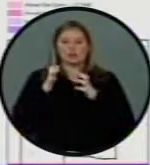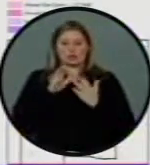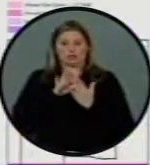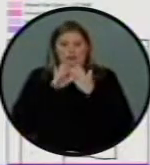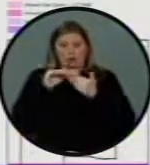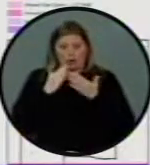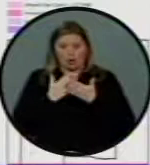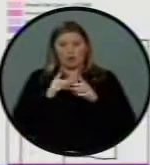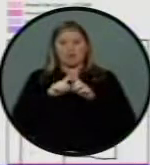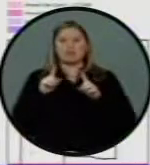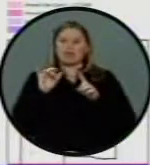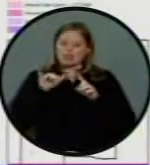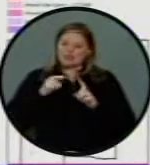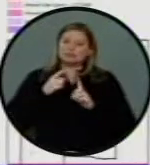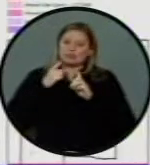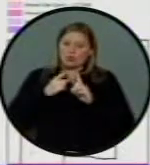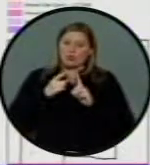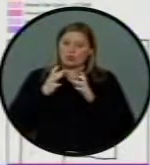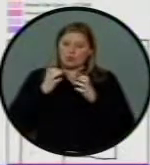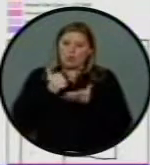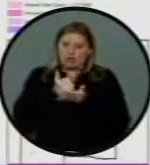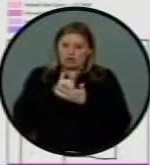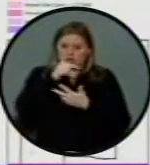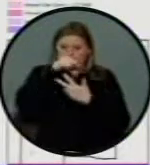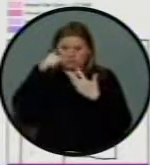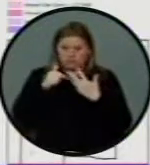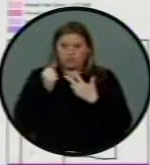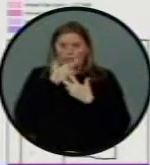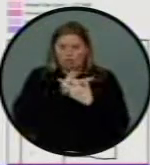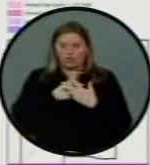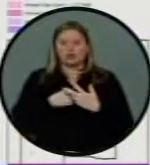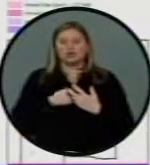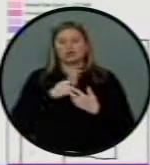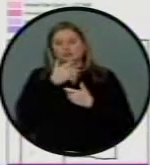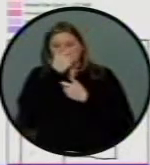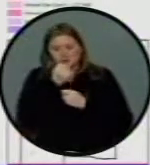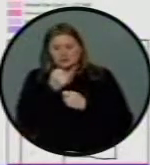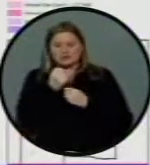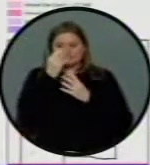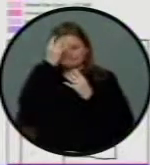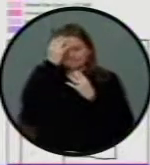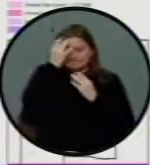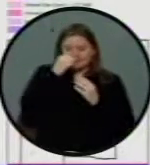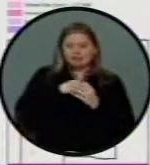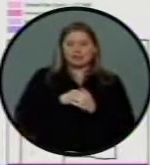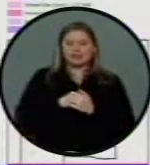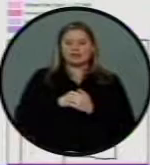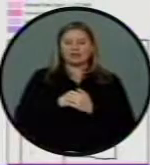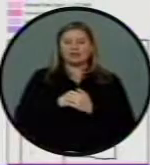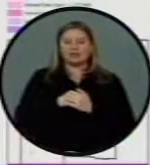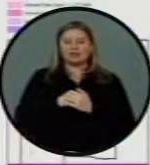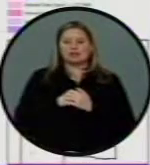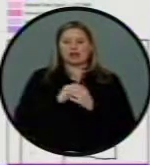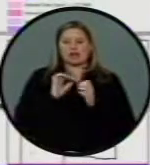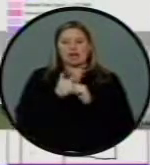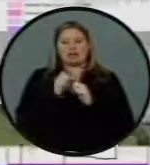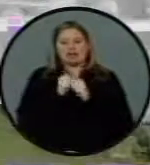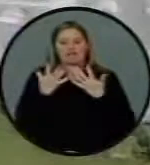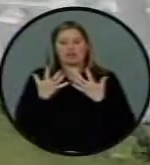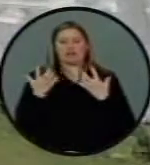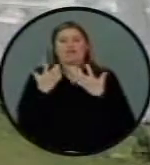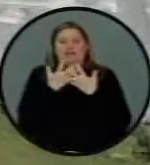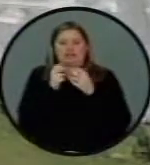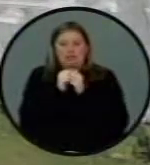But clearly that's where we're going. And it's really interesting to play with this stuff and to think across scales about how the pieces